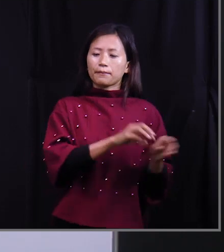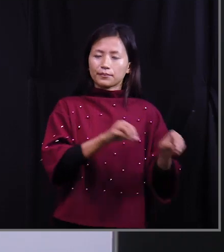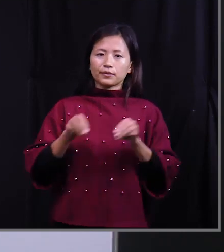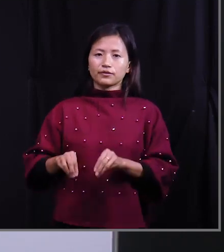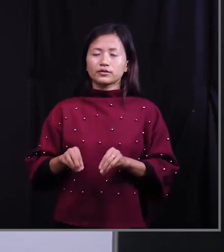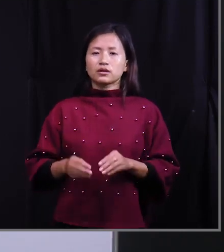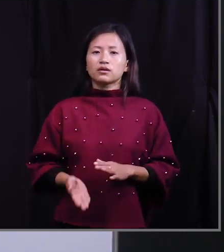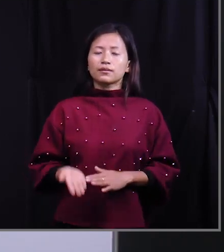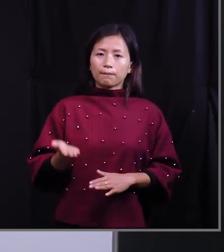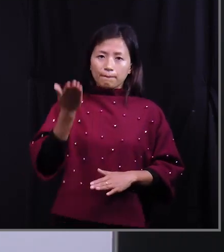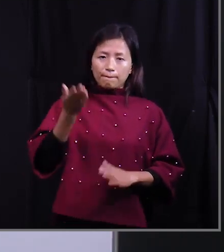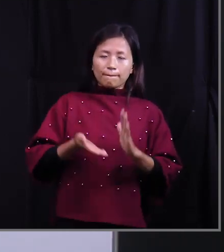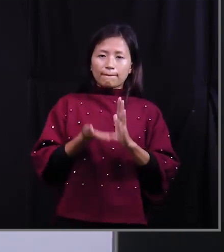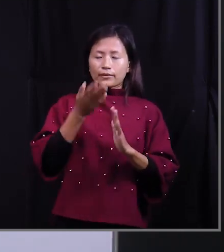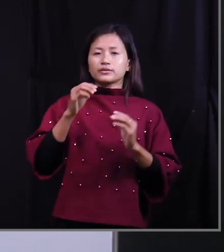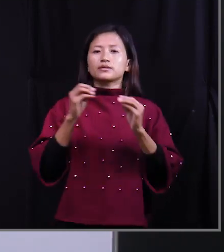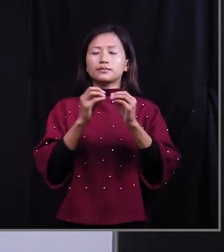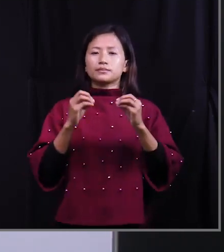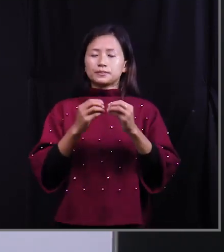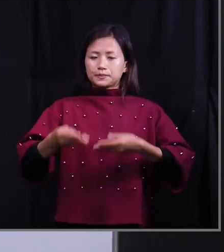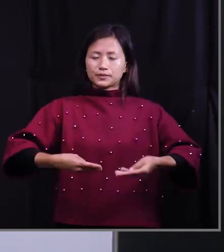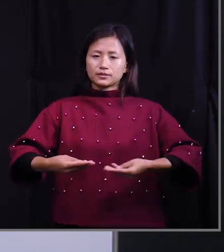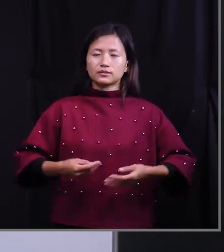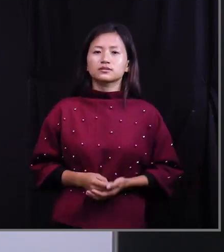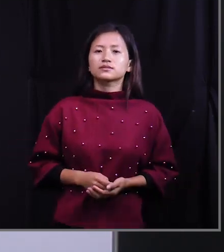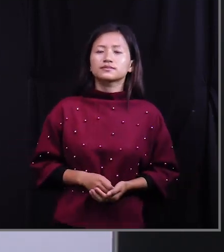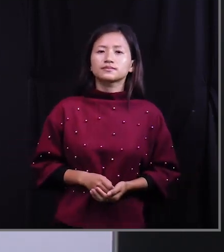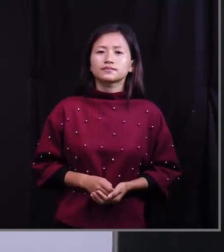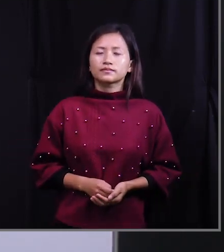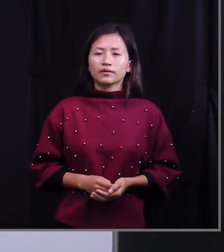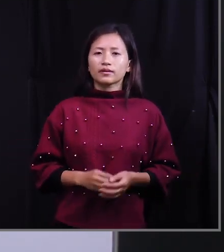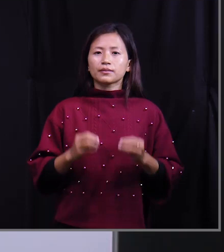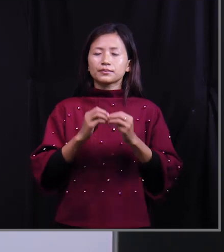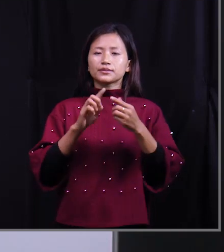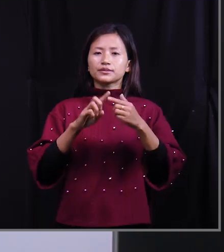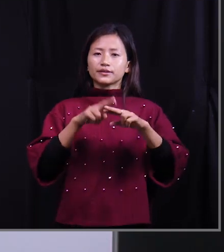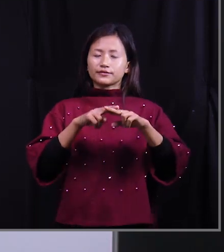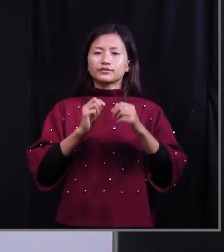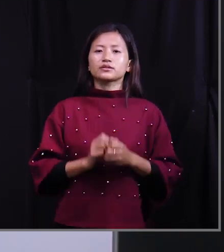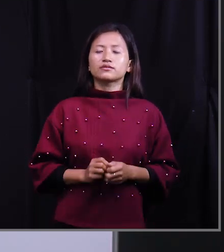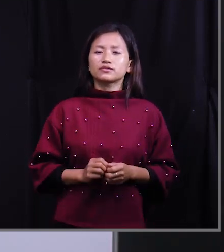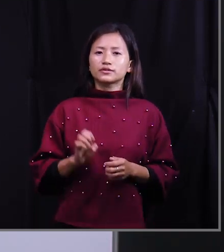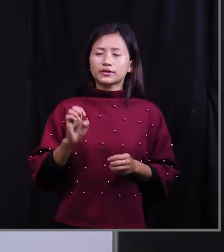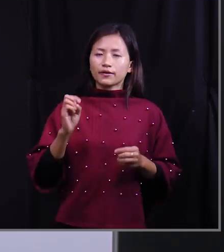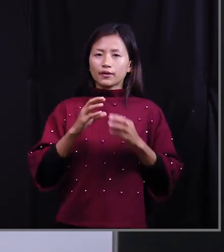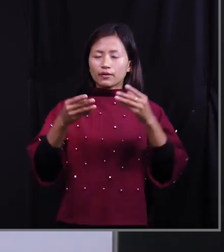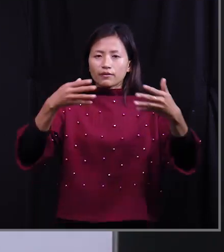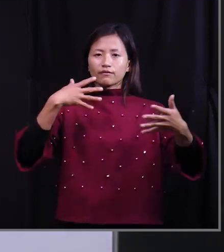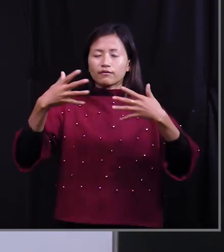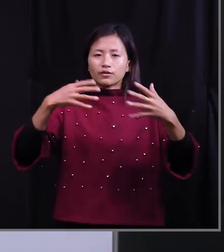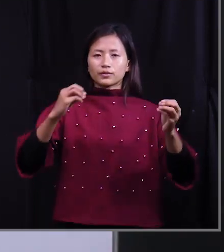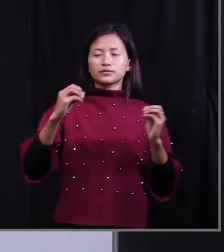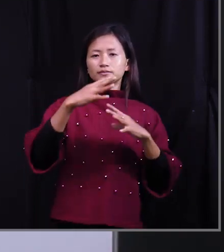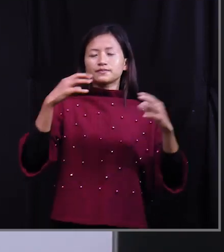our performance in our business. So these are the benefits of environment scanning. Next, let's go